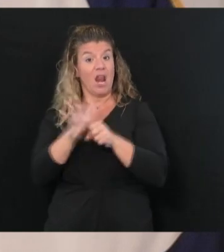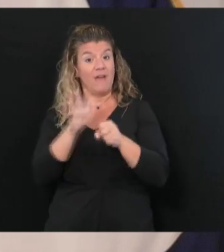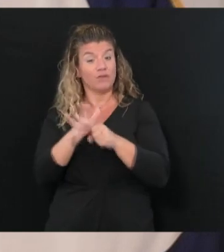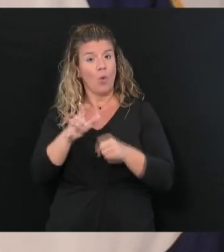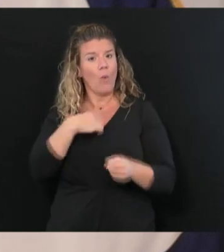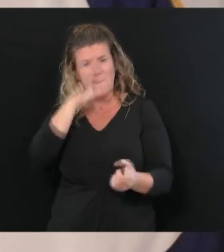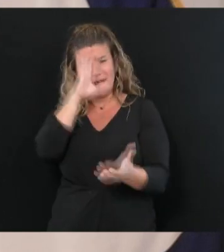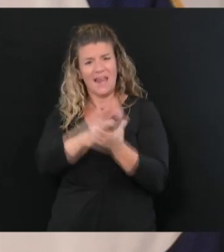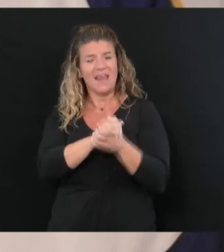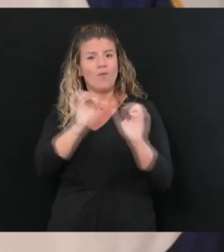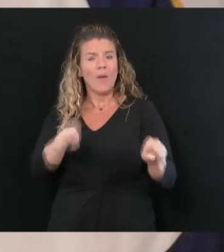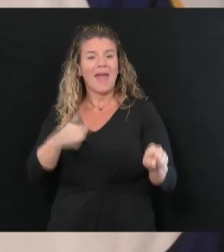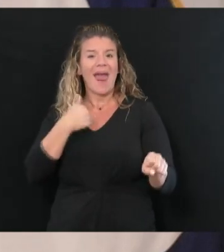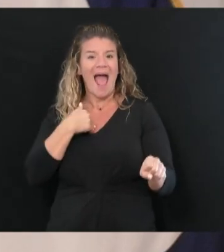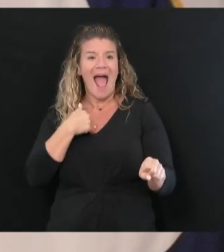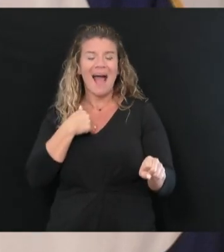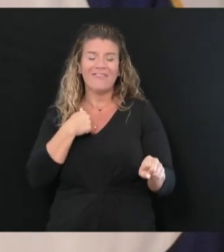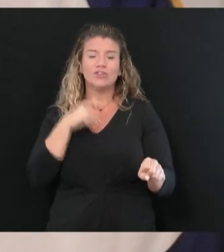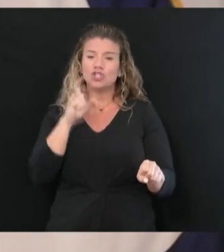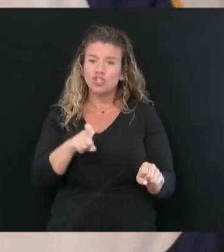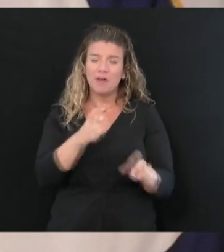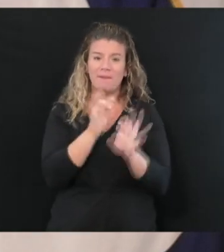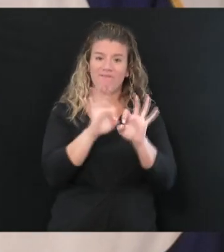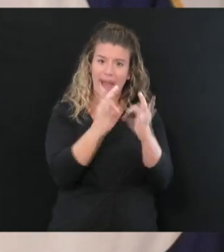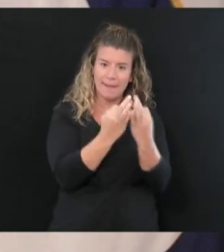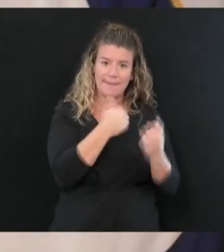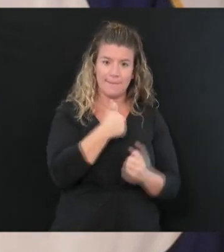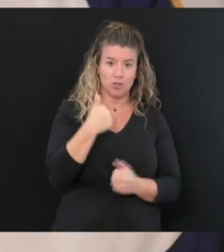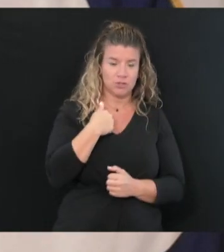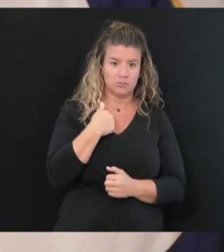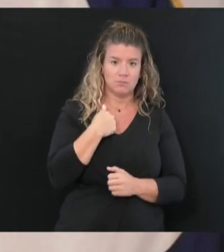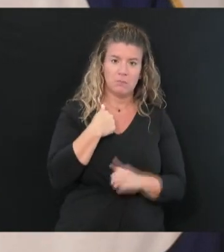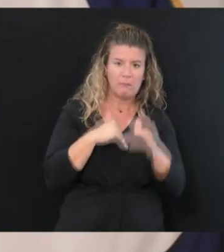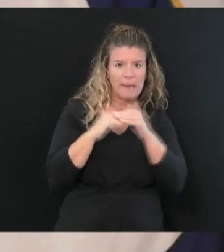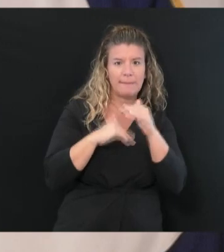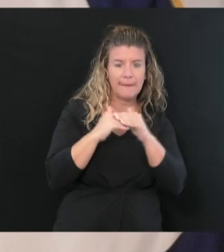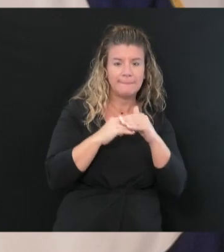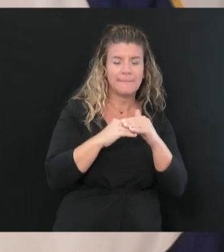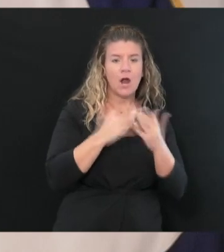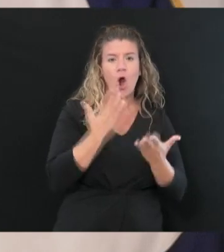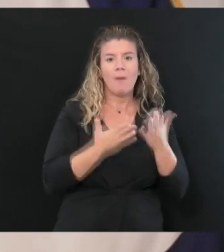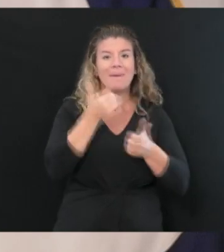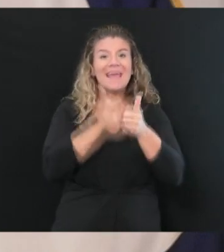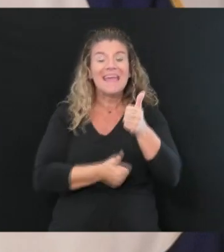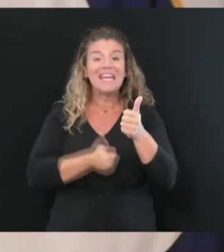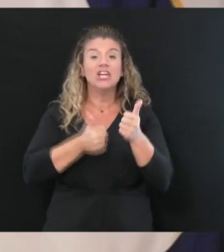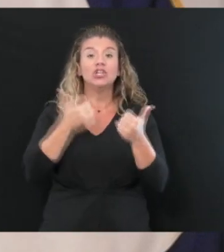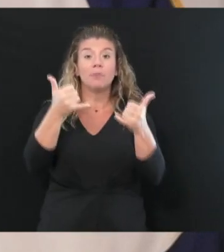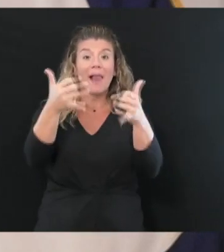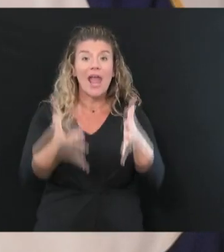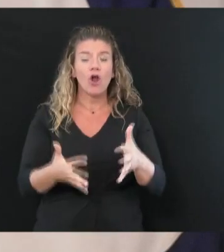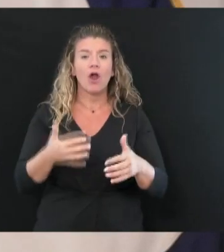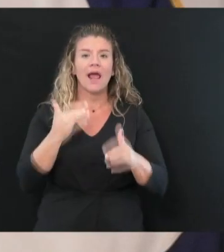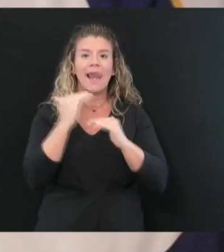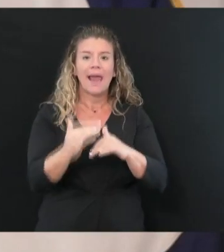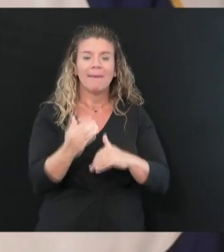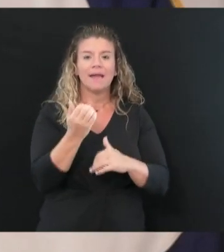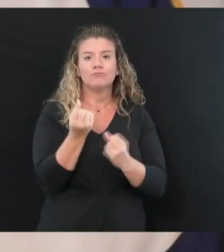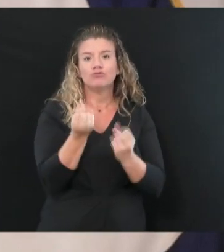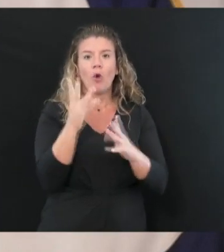can have at least family members or, a certain number per child or whatever that we allow.